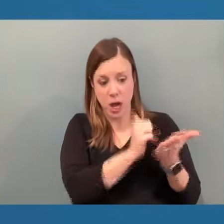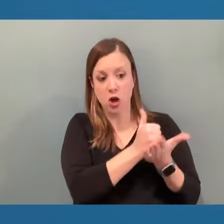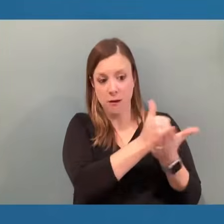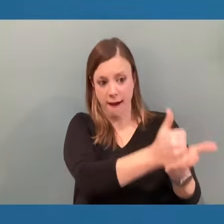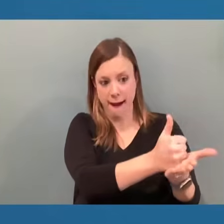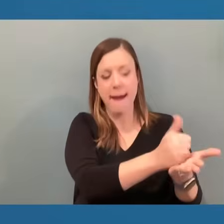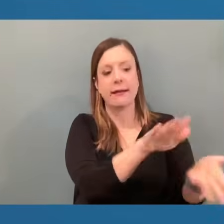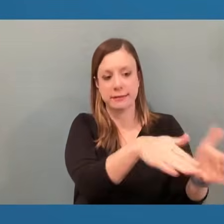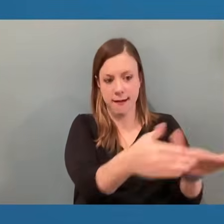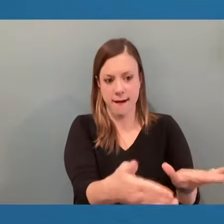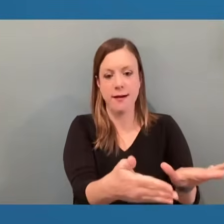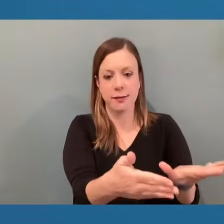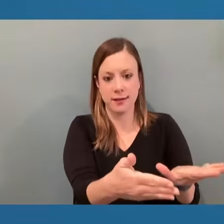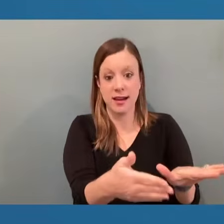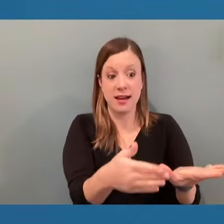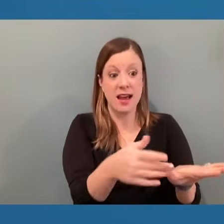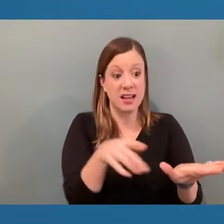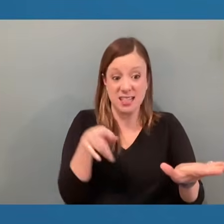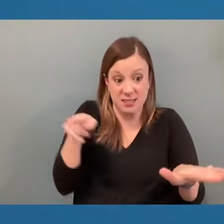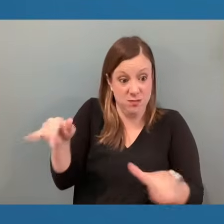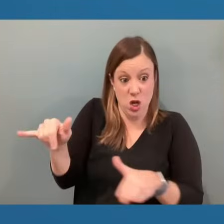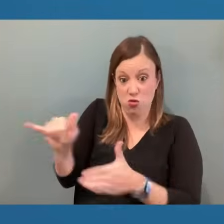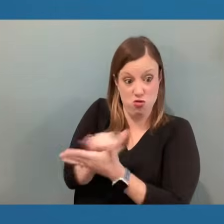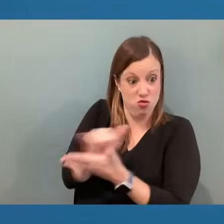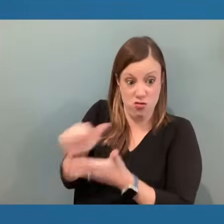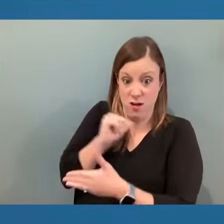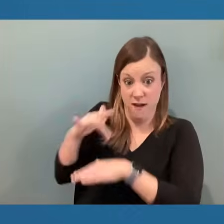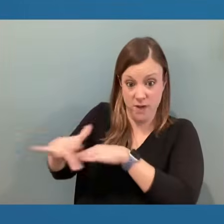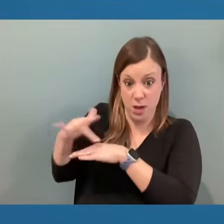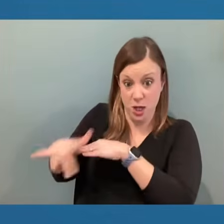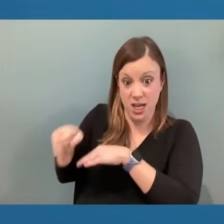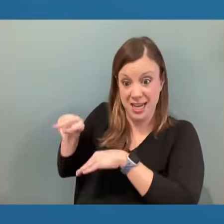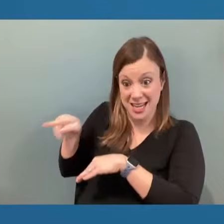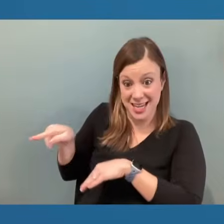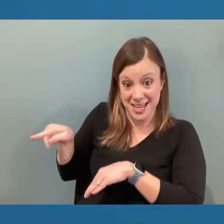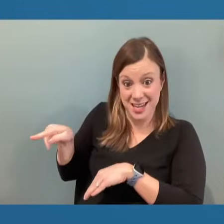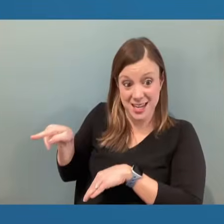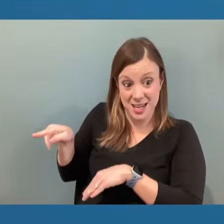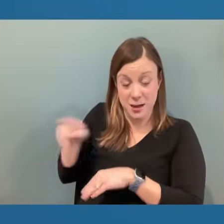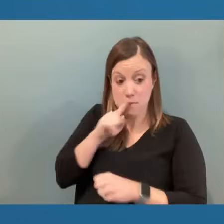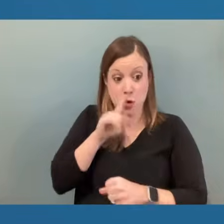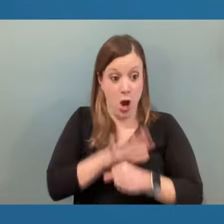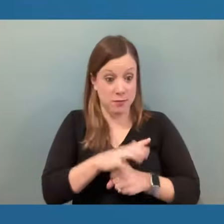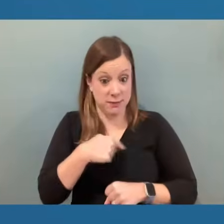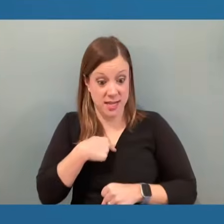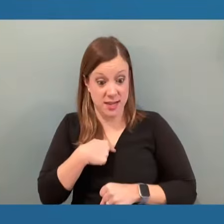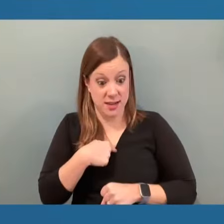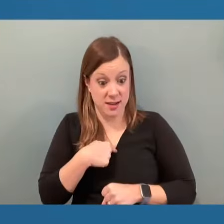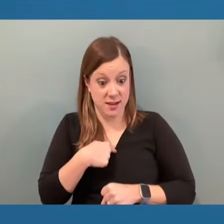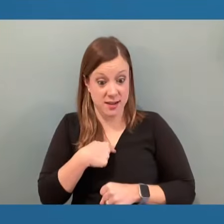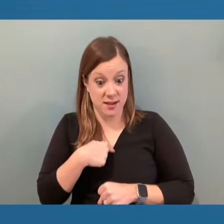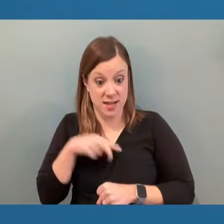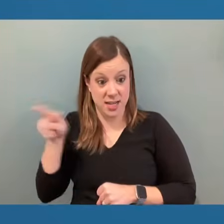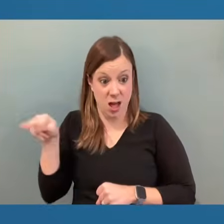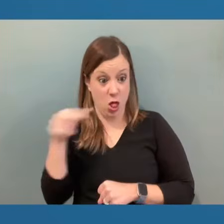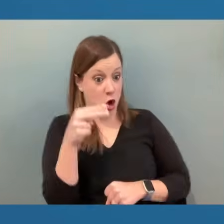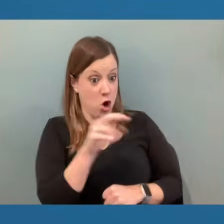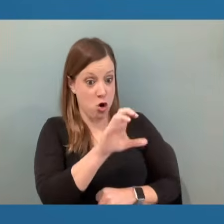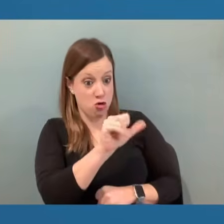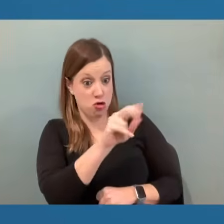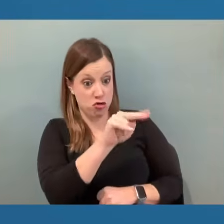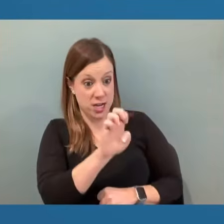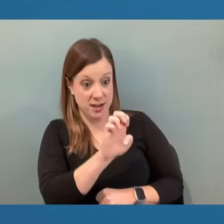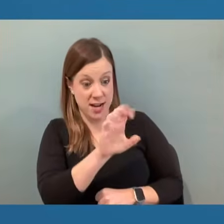And he promised me, turned to Corinne Carey and said, when I'm gone, she will take up the mantle